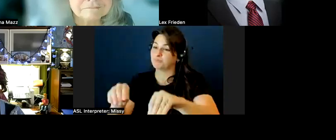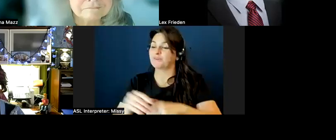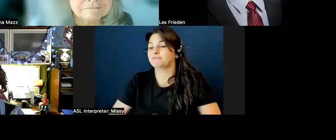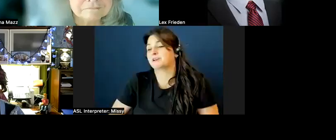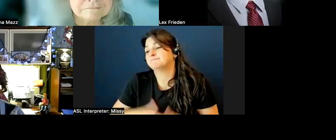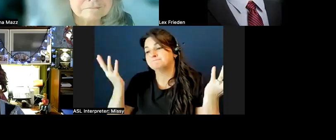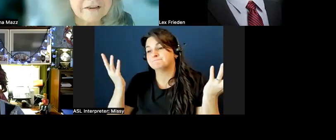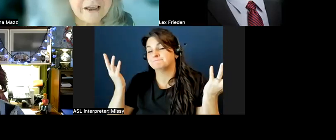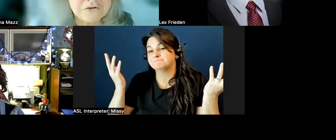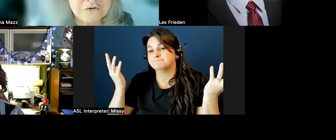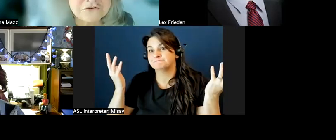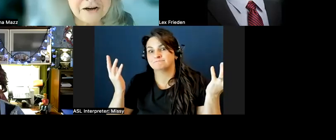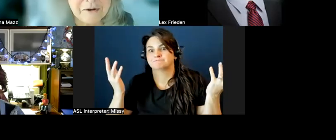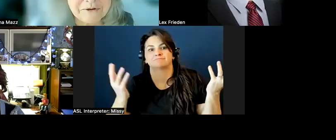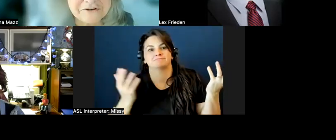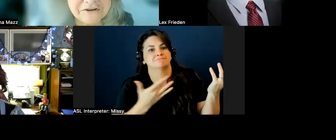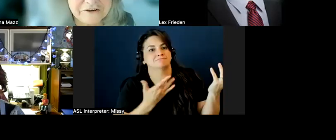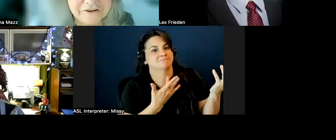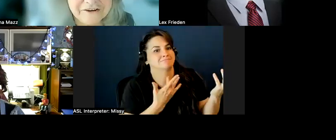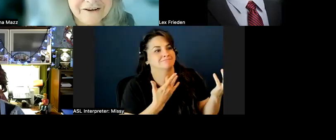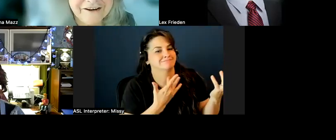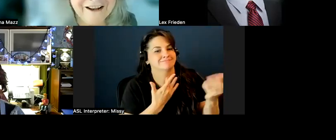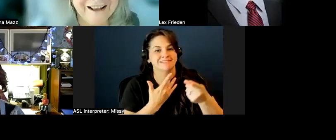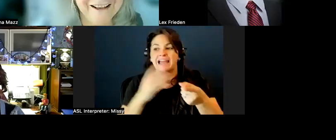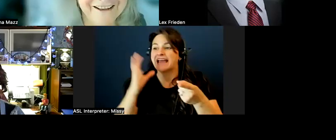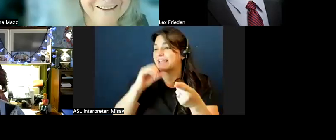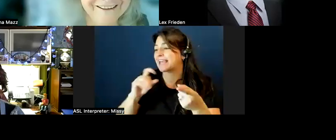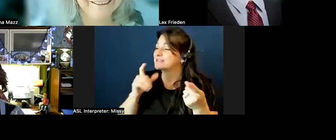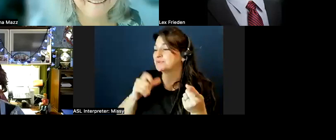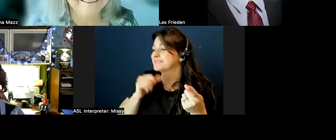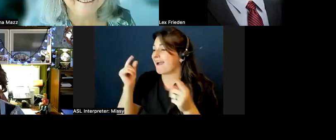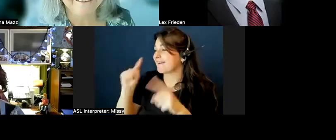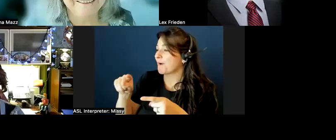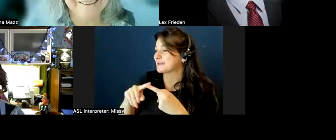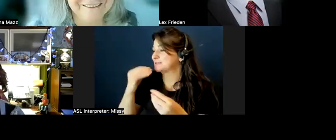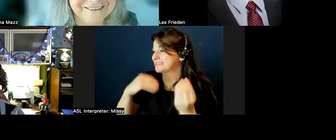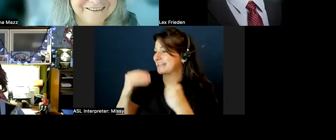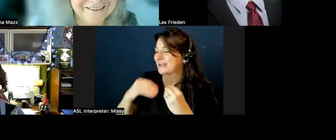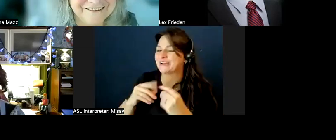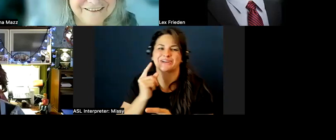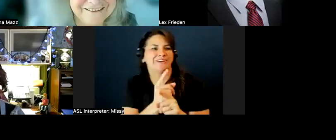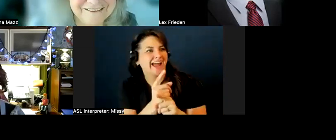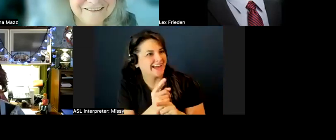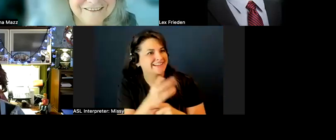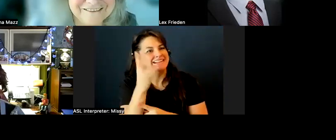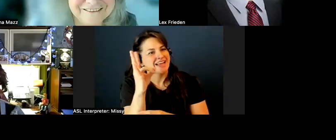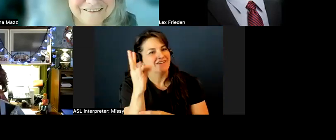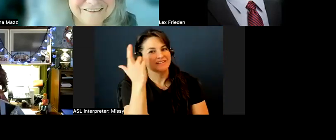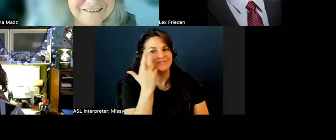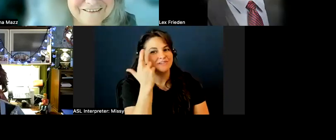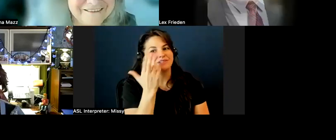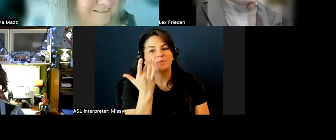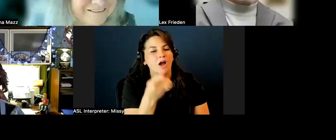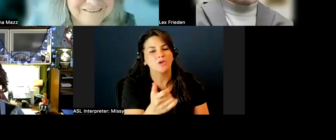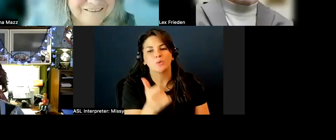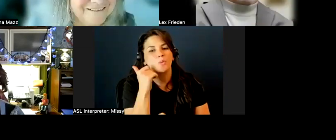home. And it's probably Guess who's not coming to dinner? it's probably 17 reasons why you